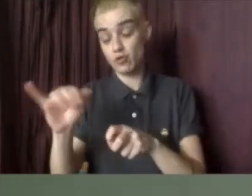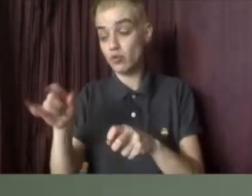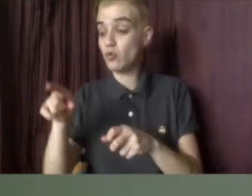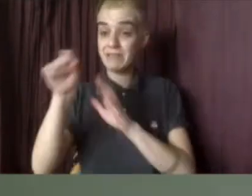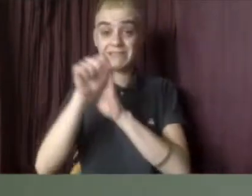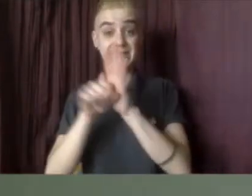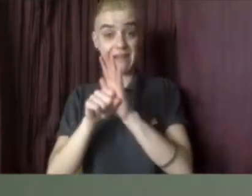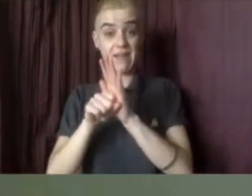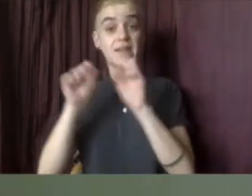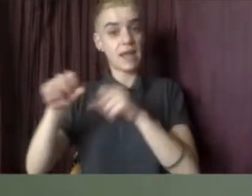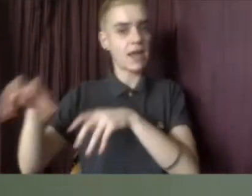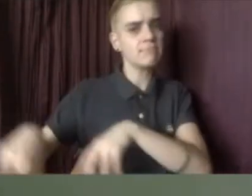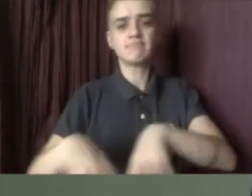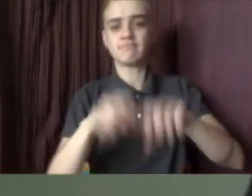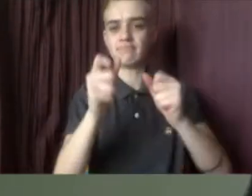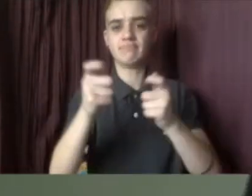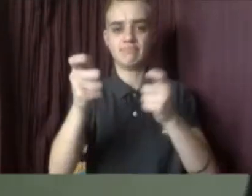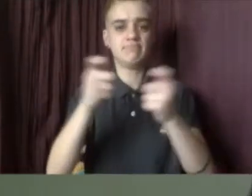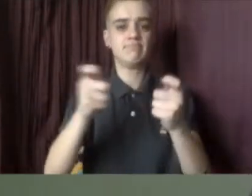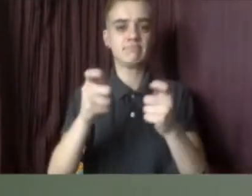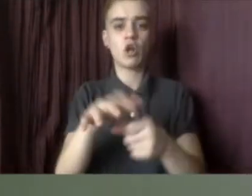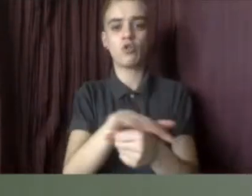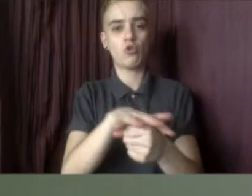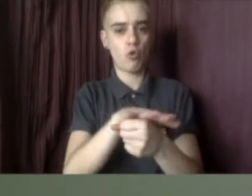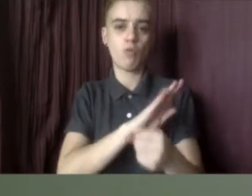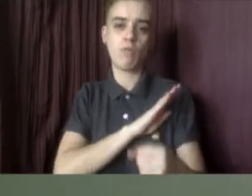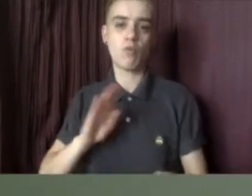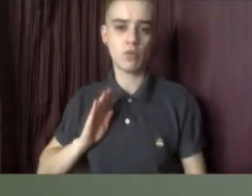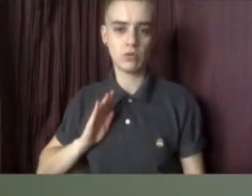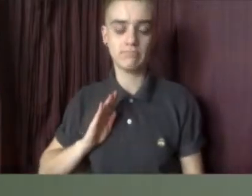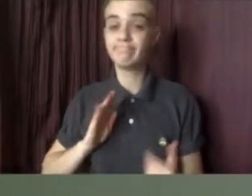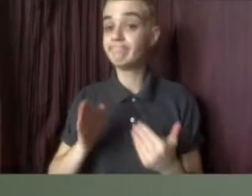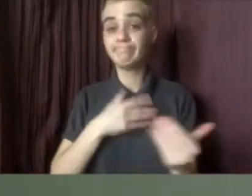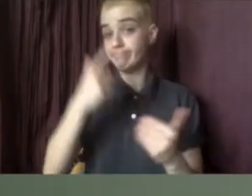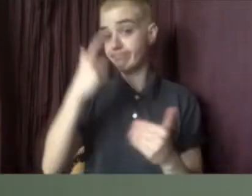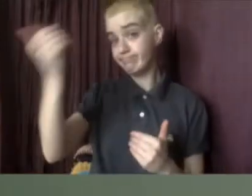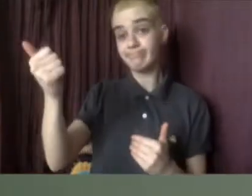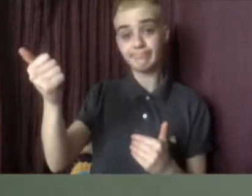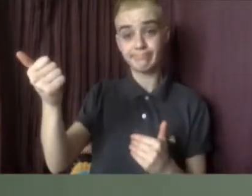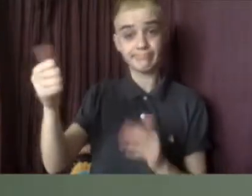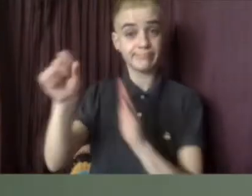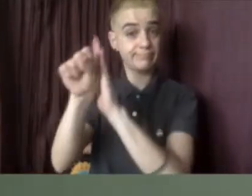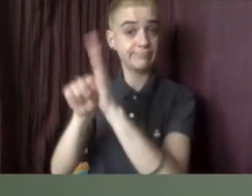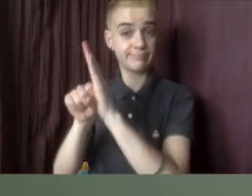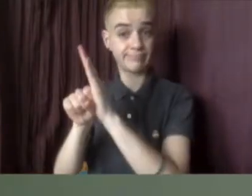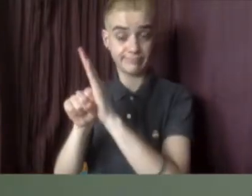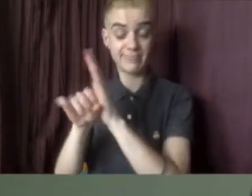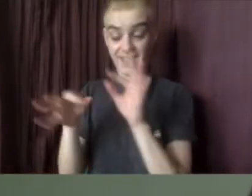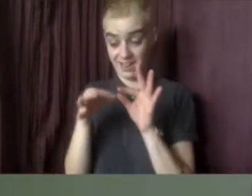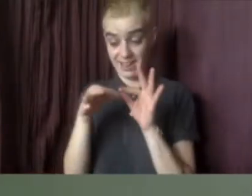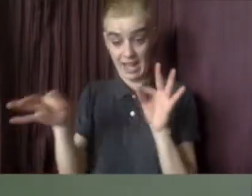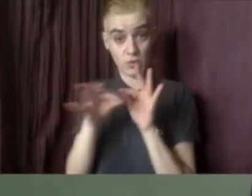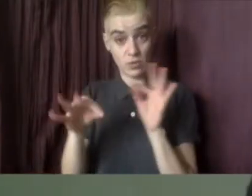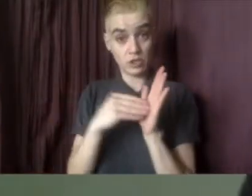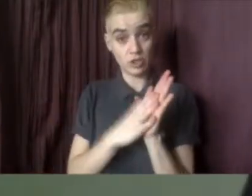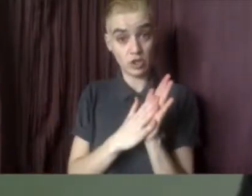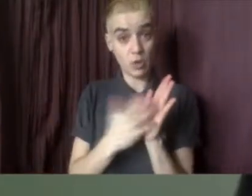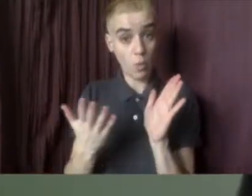attack on largely metro areas here in Atlanta that are overwhelmingly Democratic.